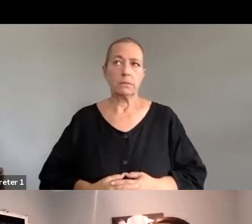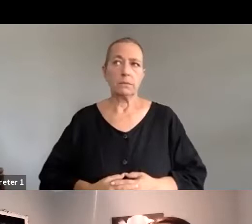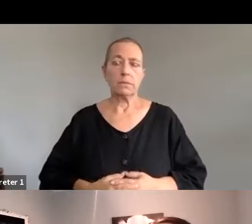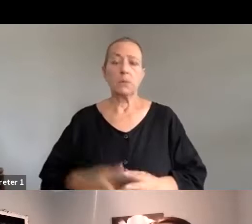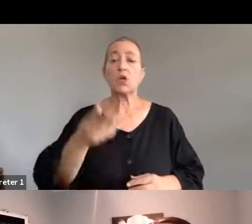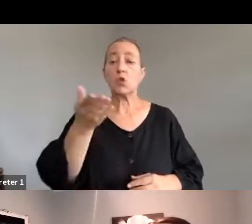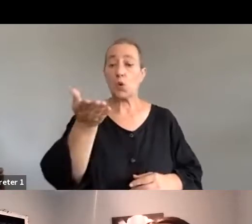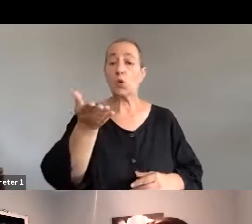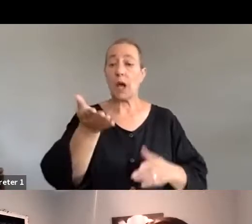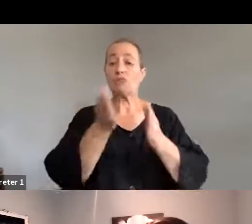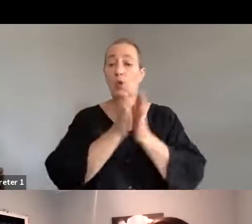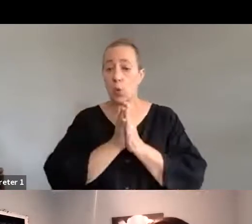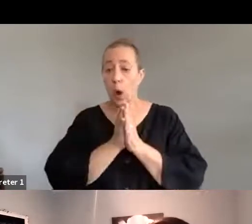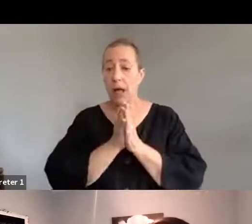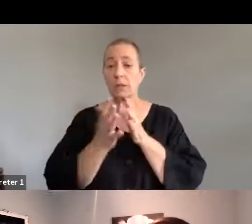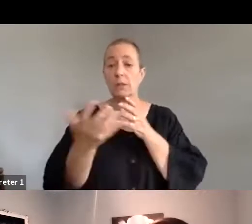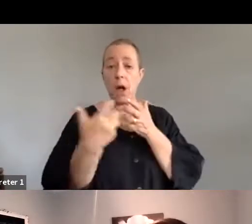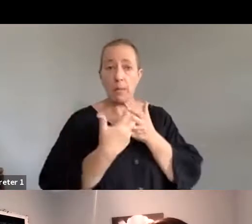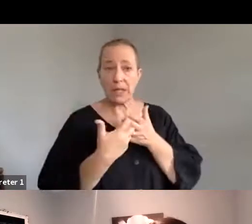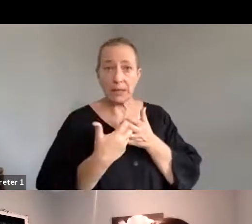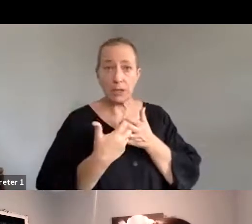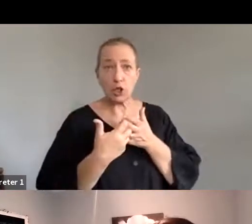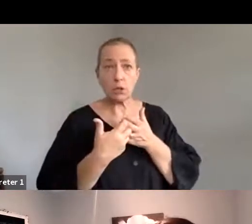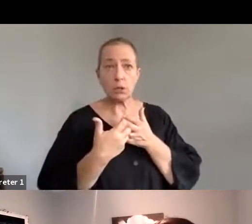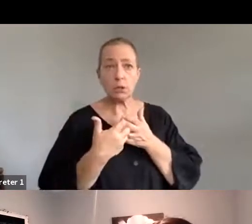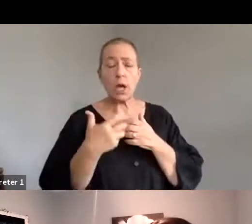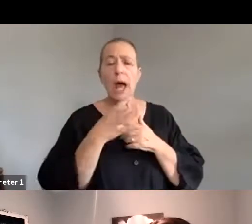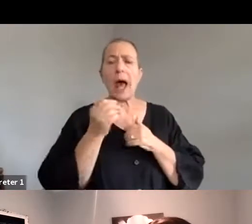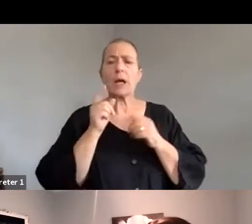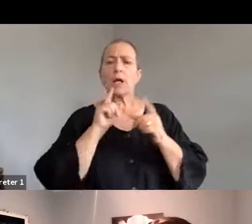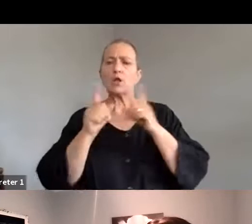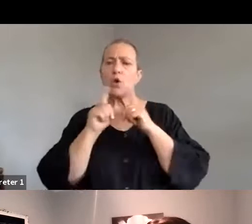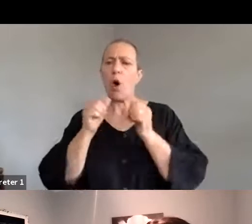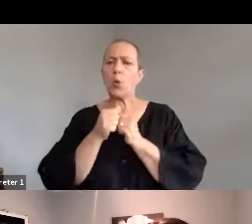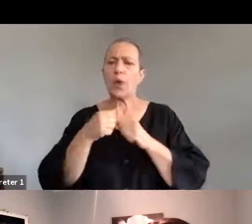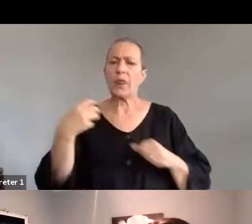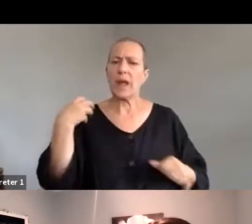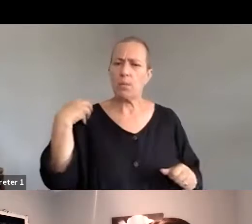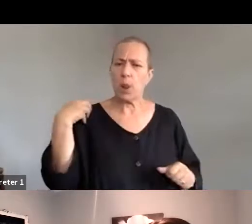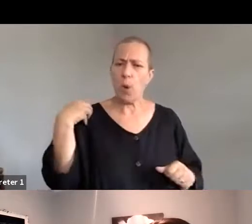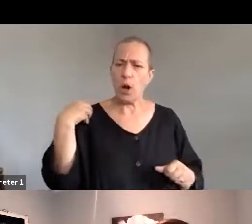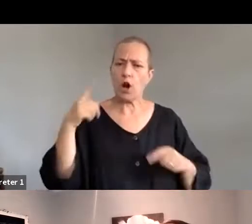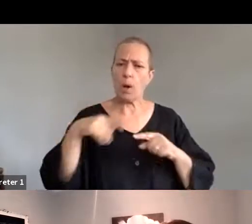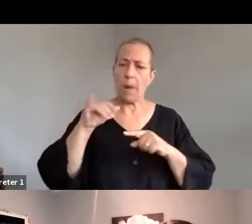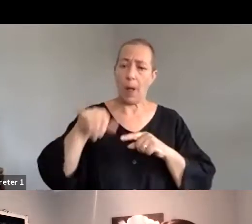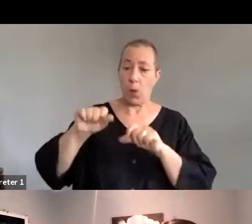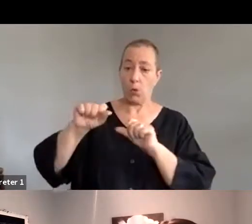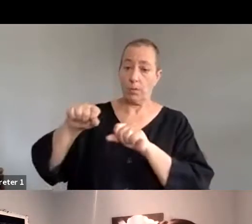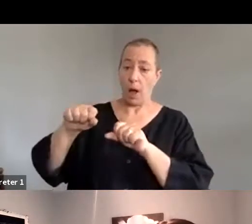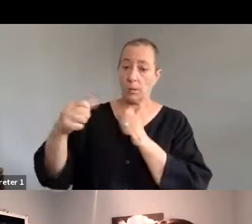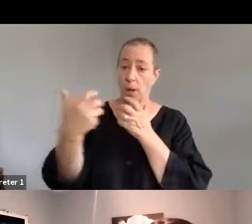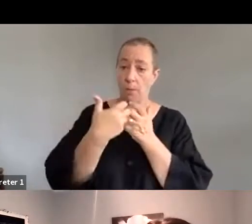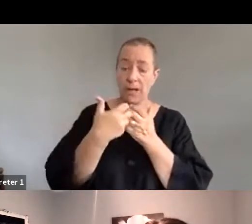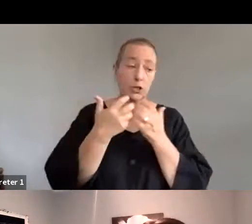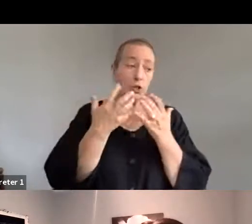long COVID and the resulting limitations, and talk with the employer about those possible accommodations or your needs. It'll be up to the